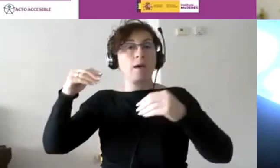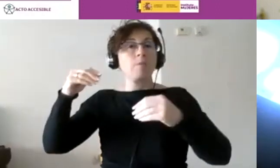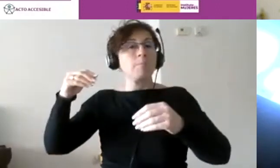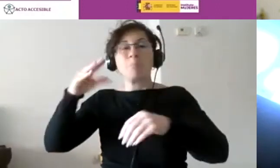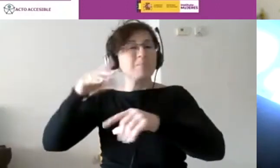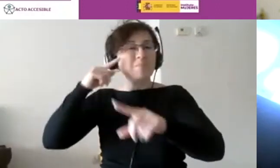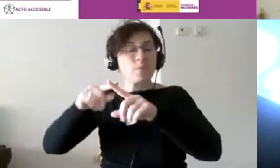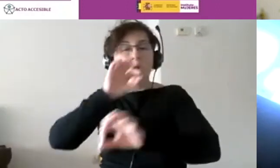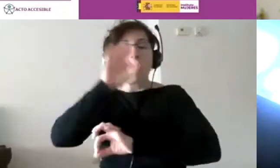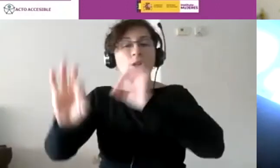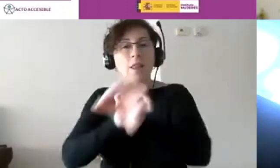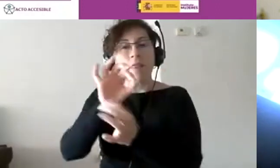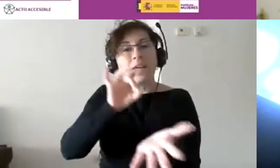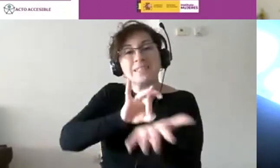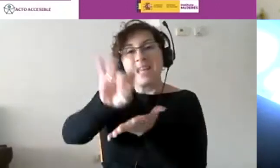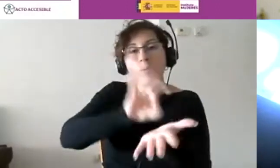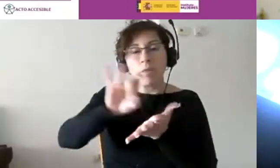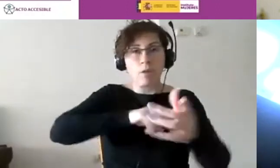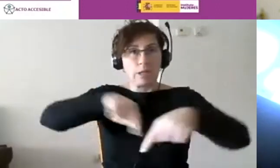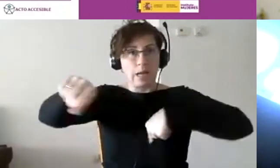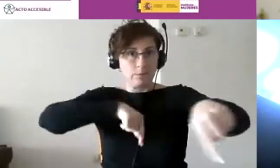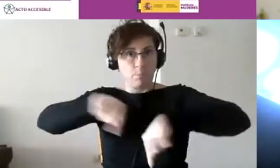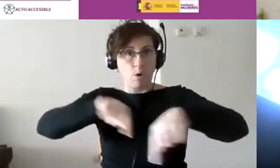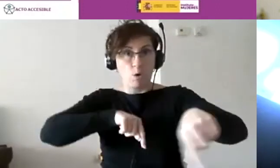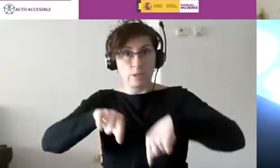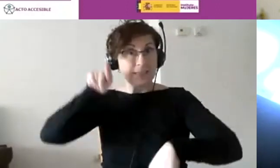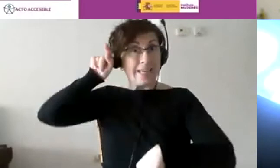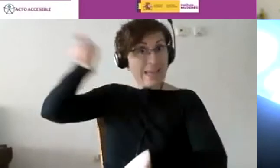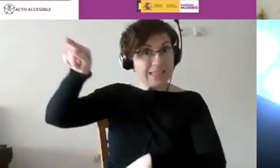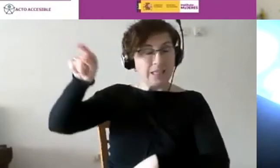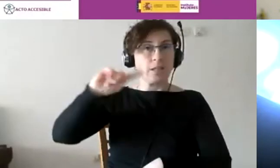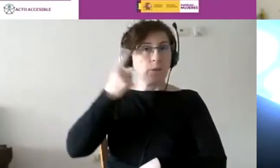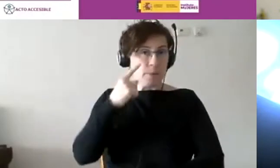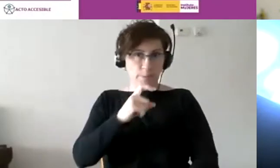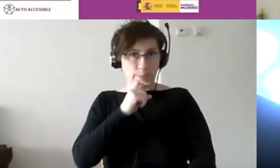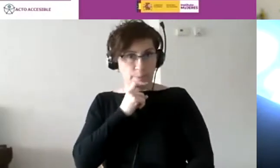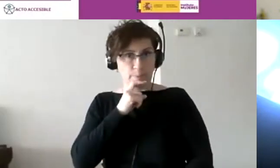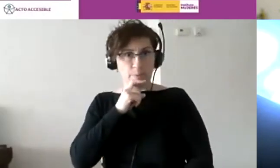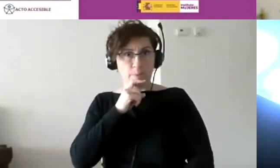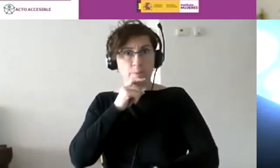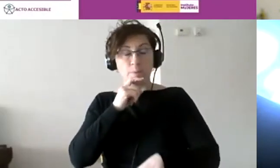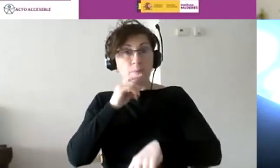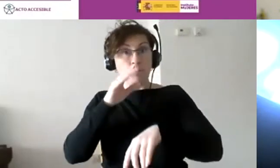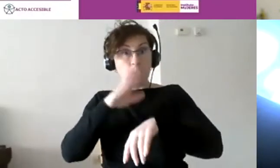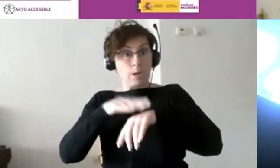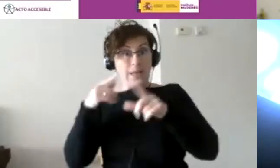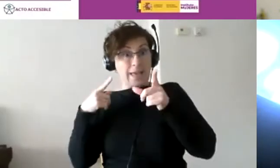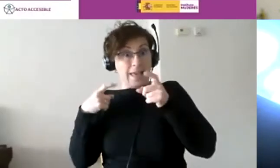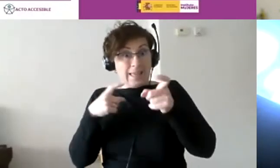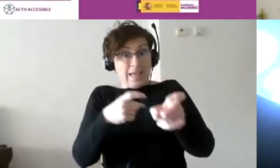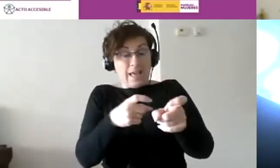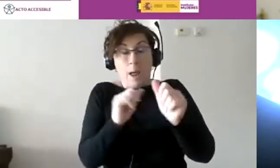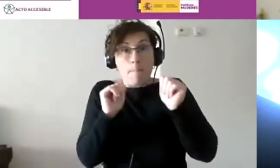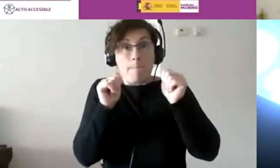I, first day the war was start, I took my family and we go to village in Brovary